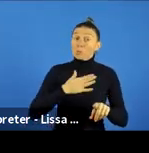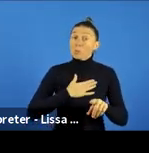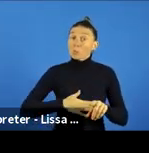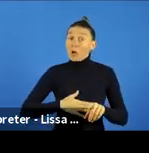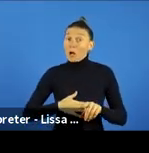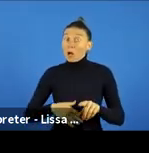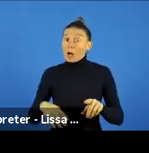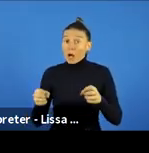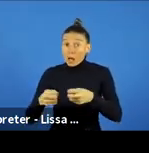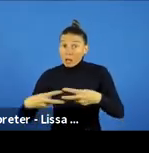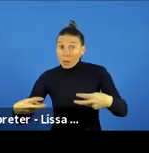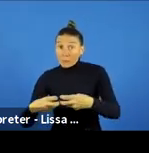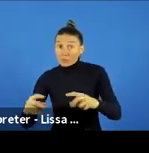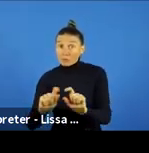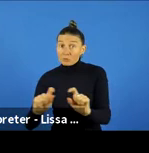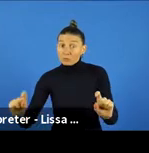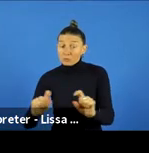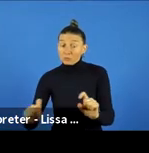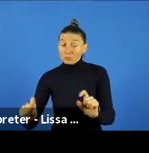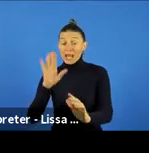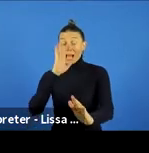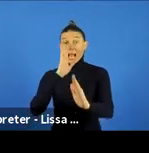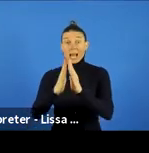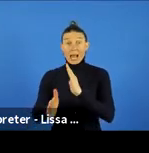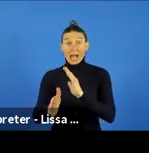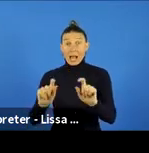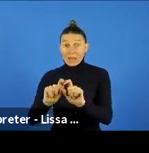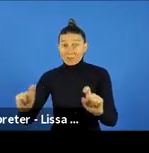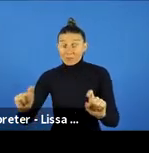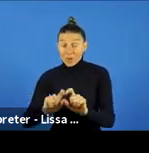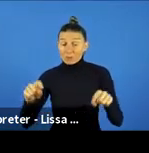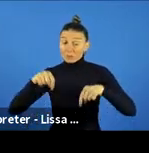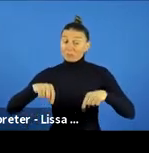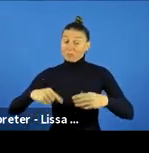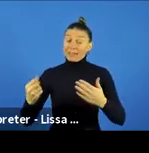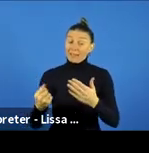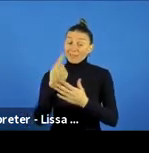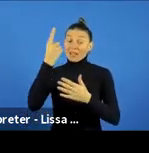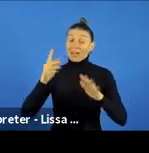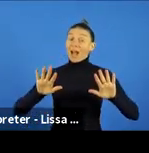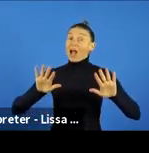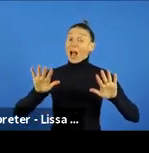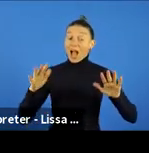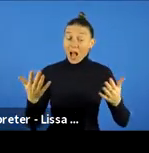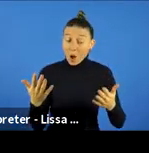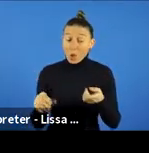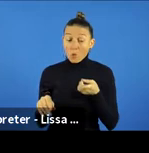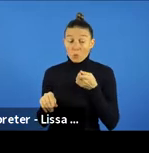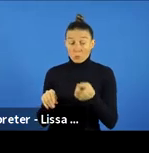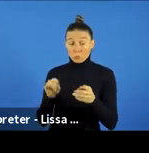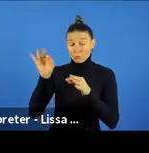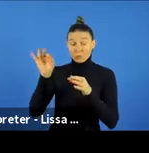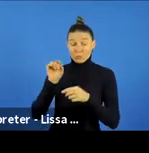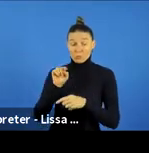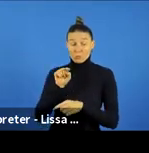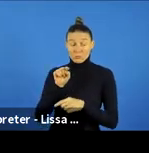can view this live captioning, closed live captioning of this event and following this instruction. And it's also